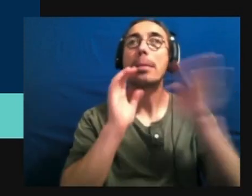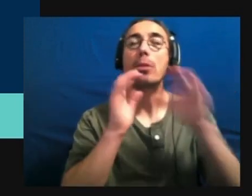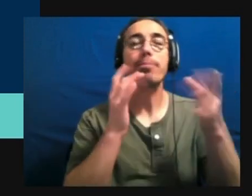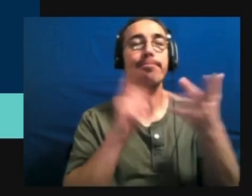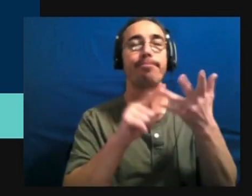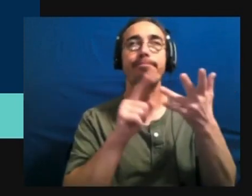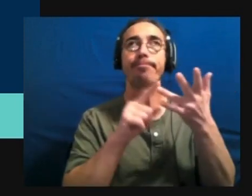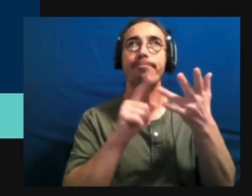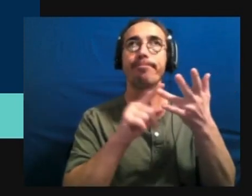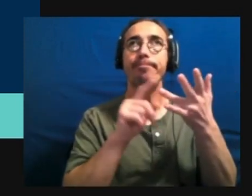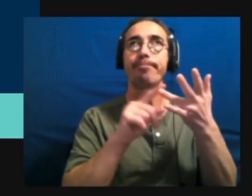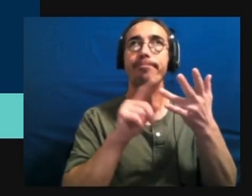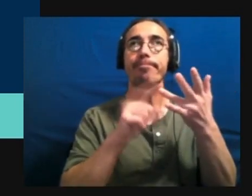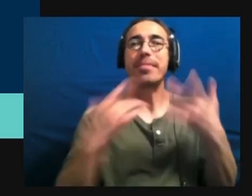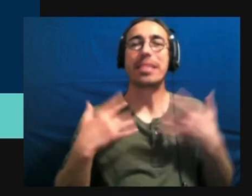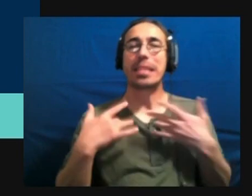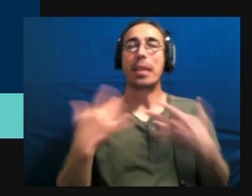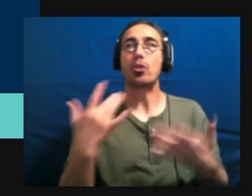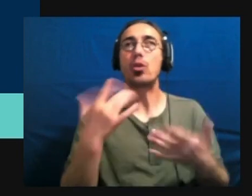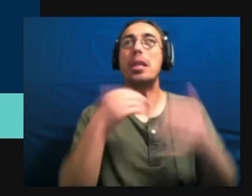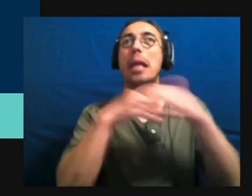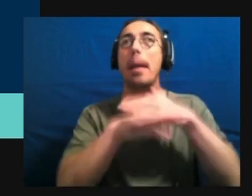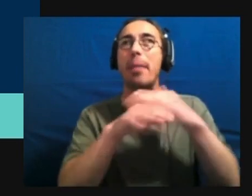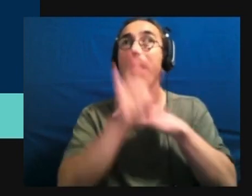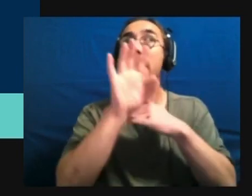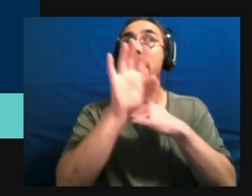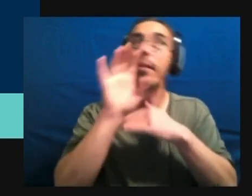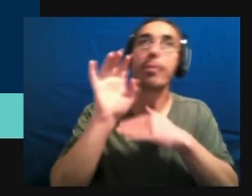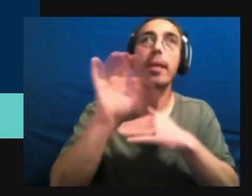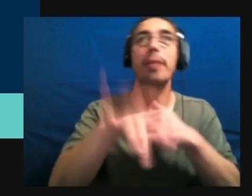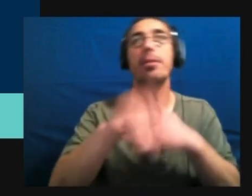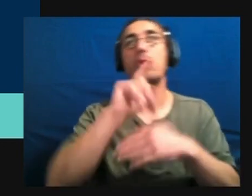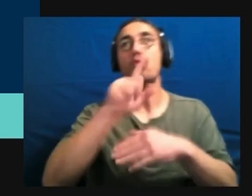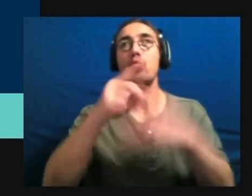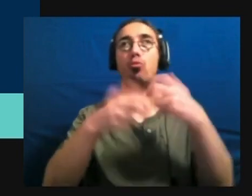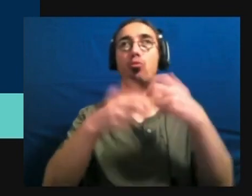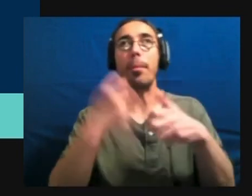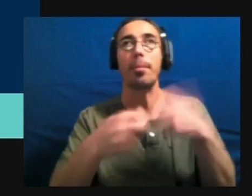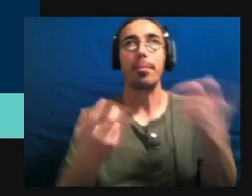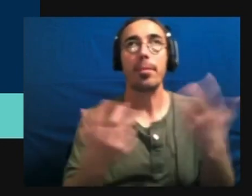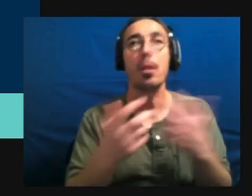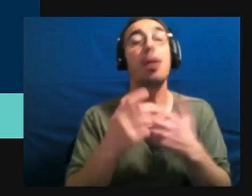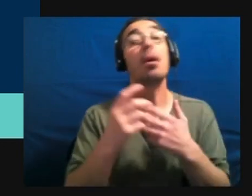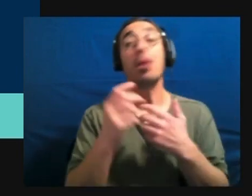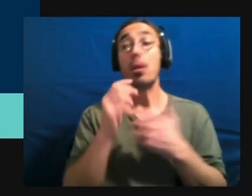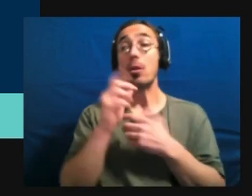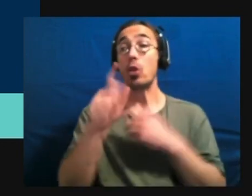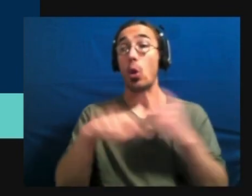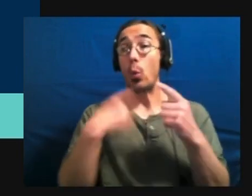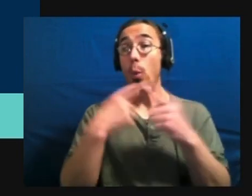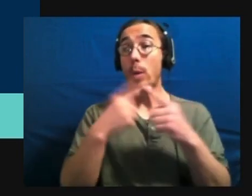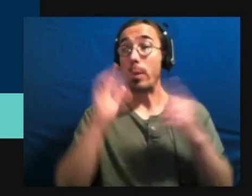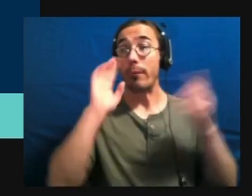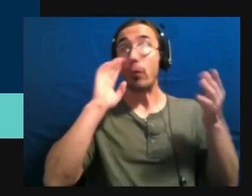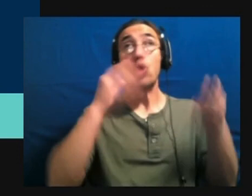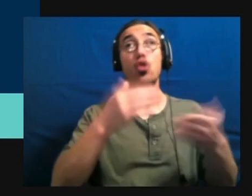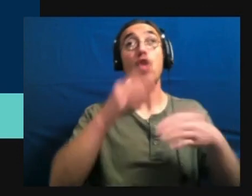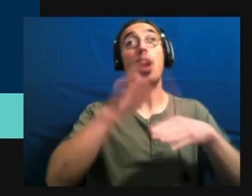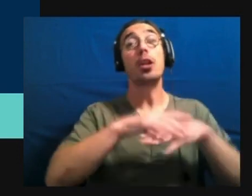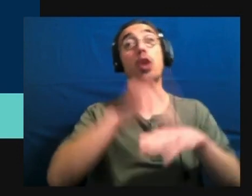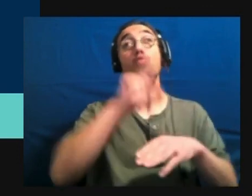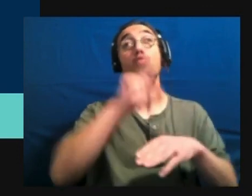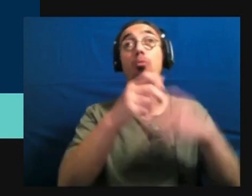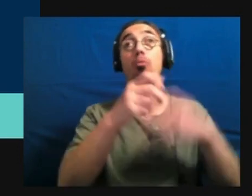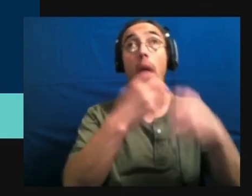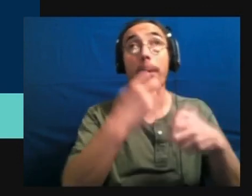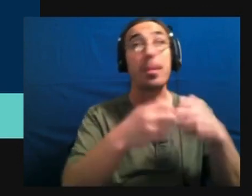sensory accommodations. Those are the problems. So when we focus on what the actual problems are and